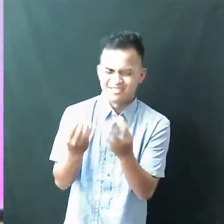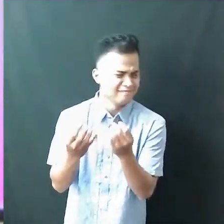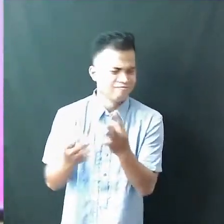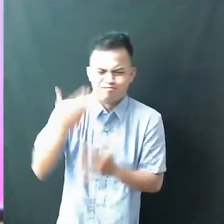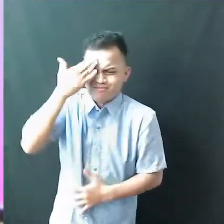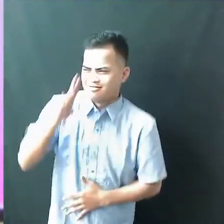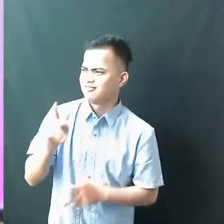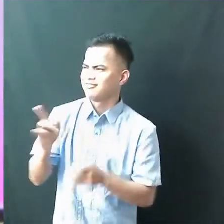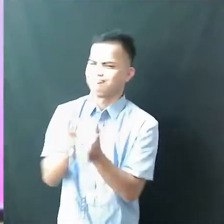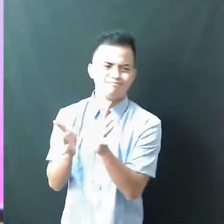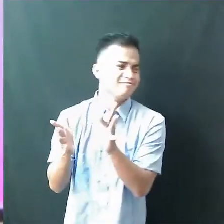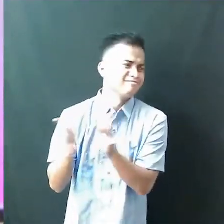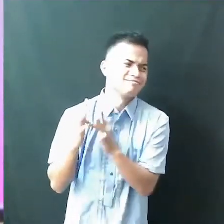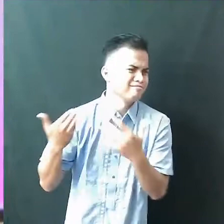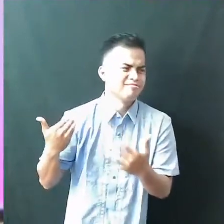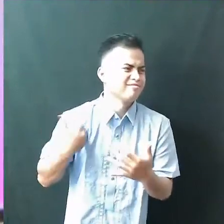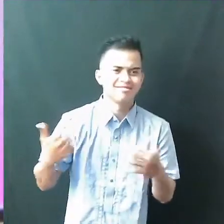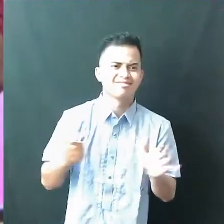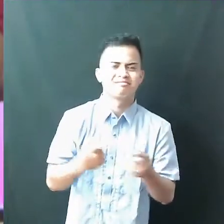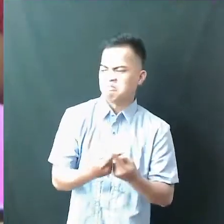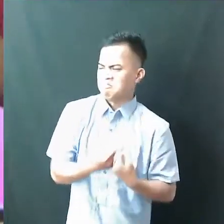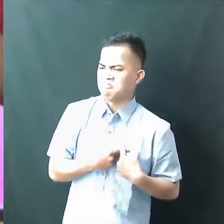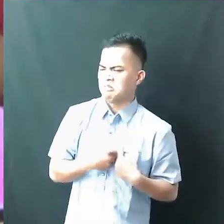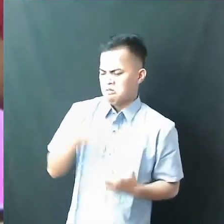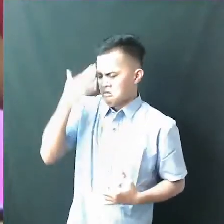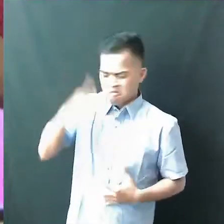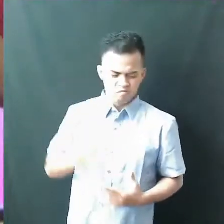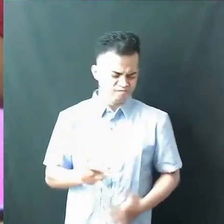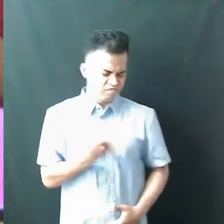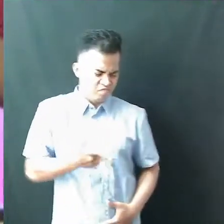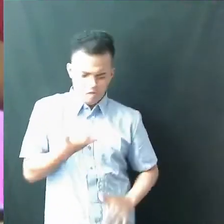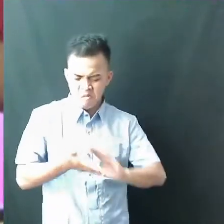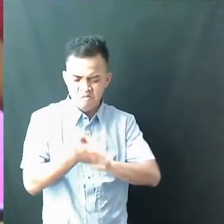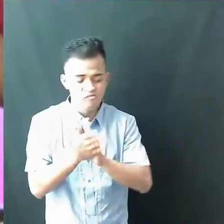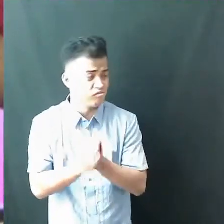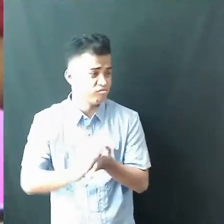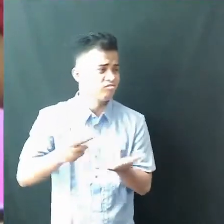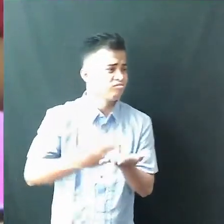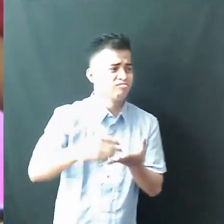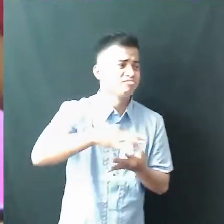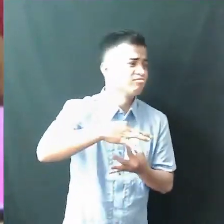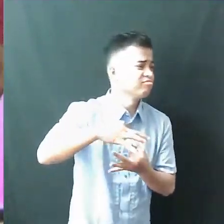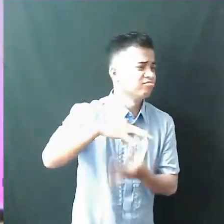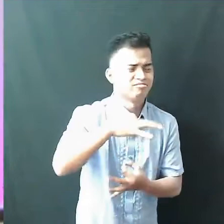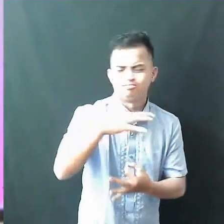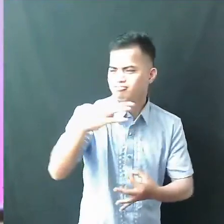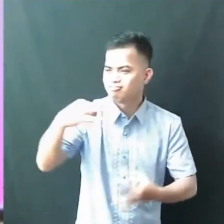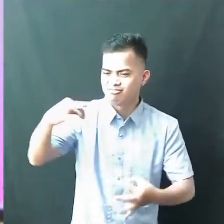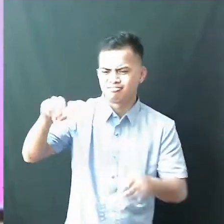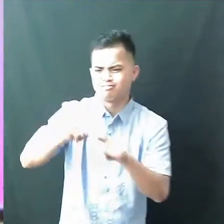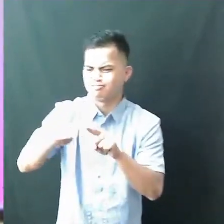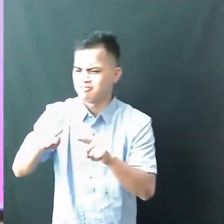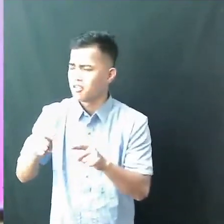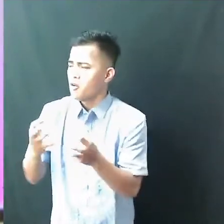don't know who Jesus is. They've never felt his peace within their souls. But I